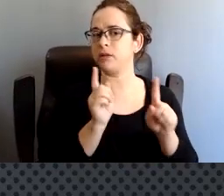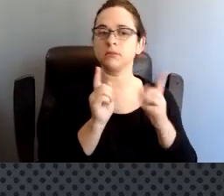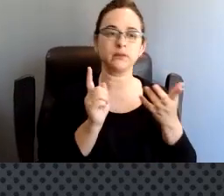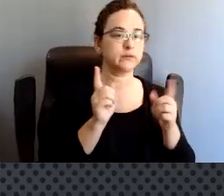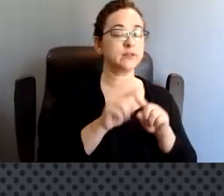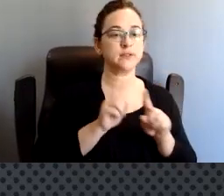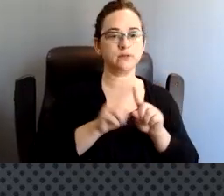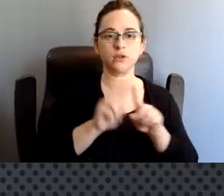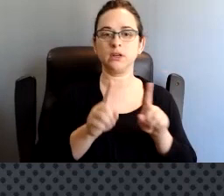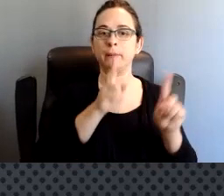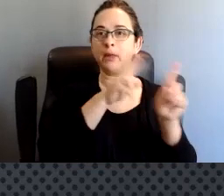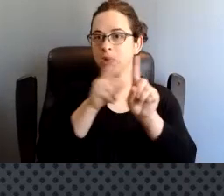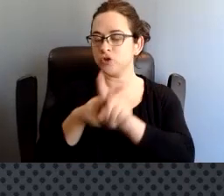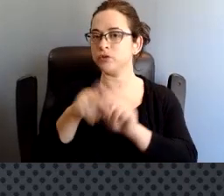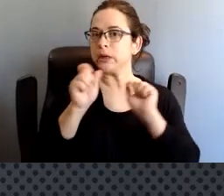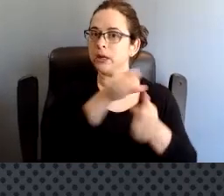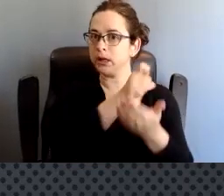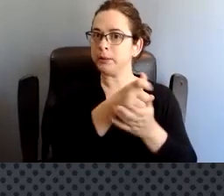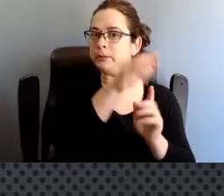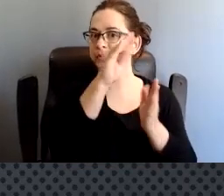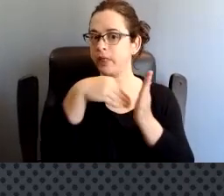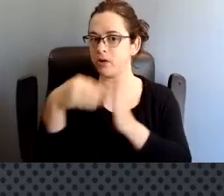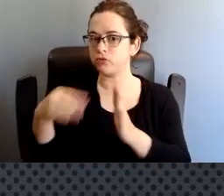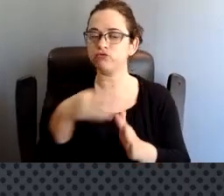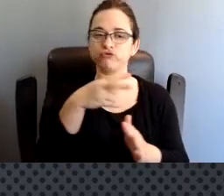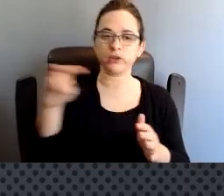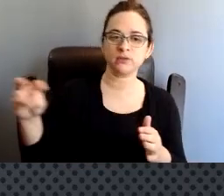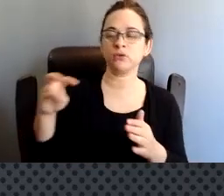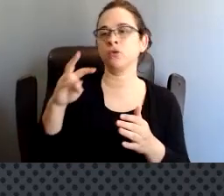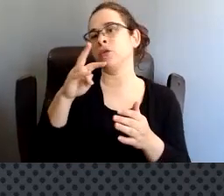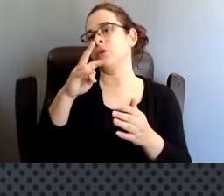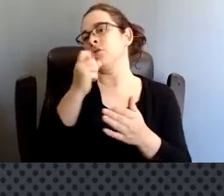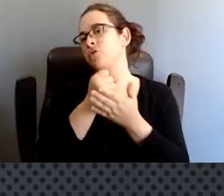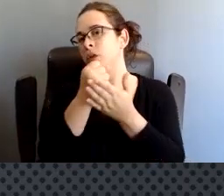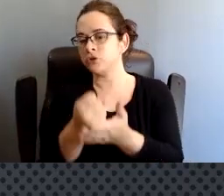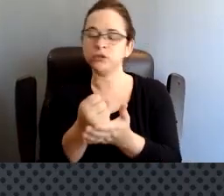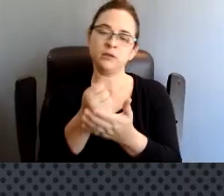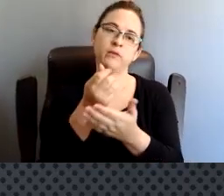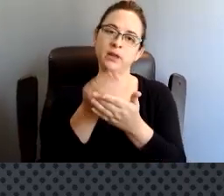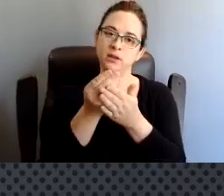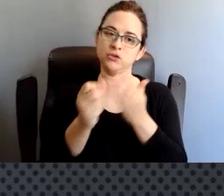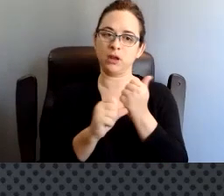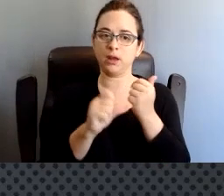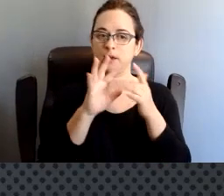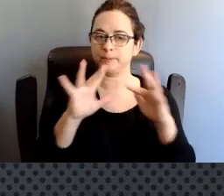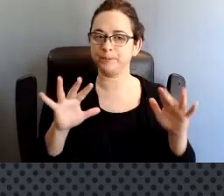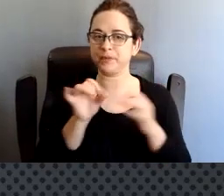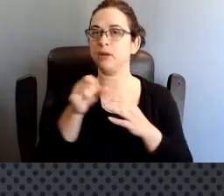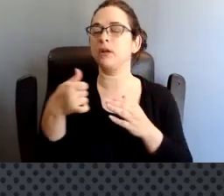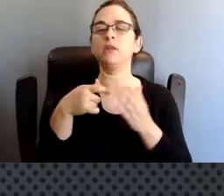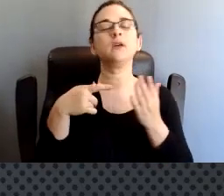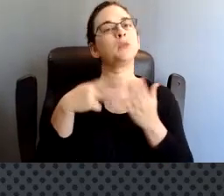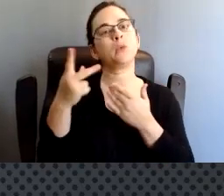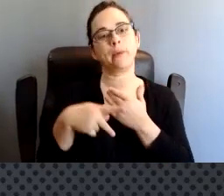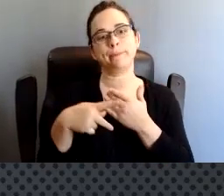applications like transfer applications, financial aid, scholarships, other programs on campus. So just if a student's in SSS doesn't mean they can't